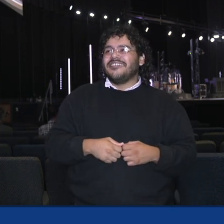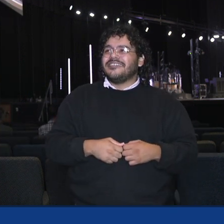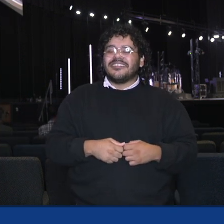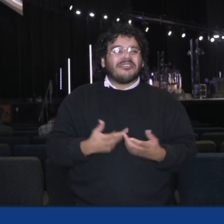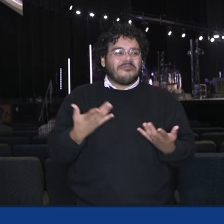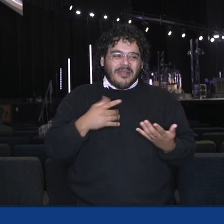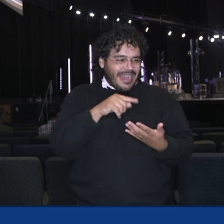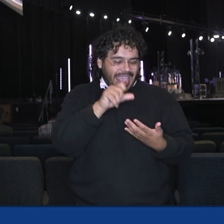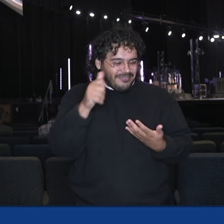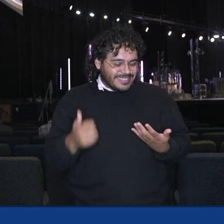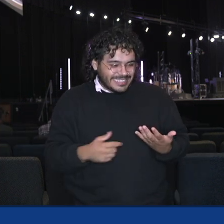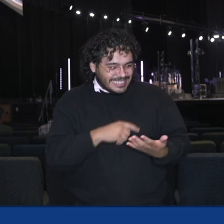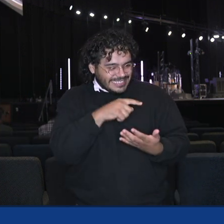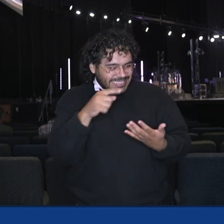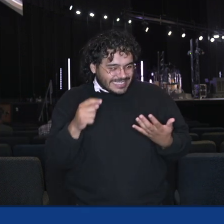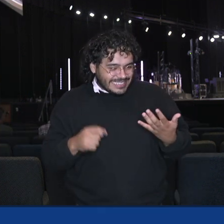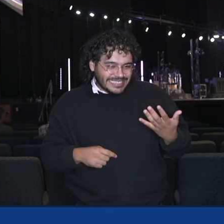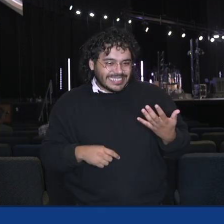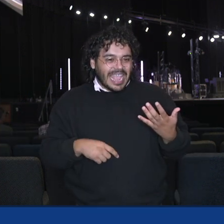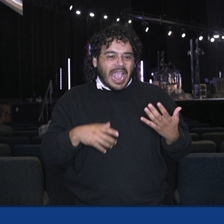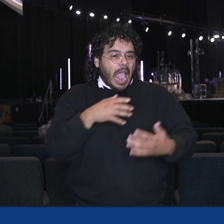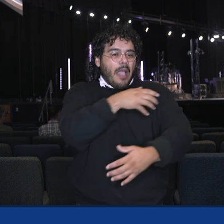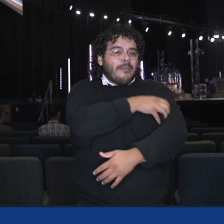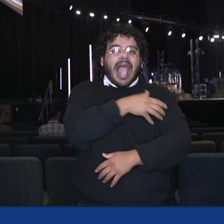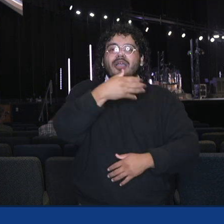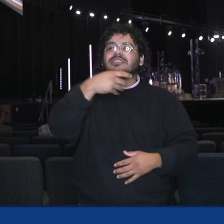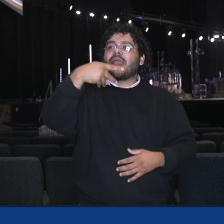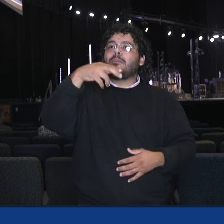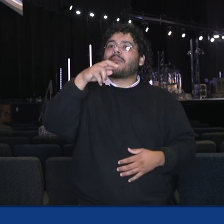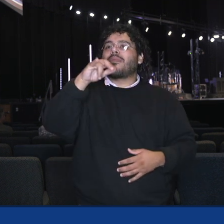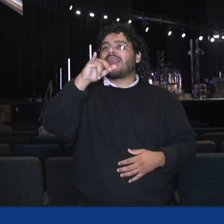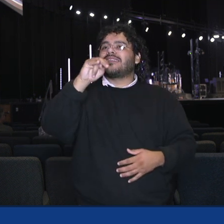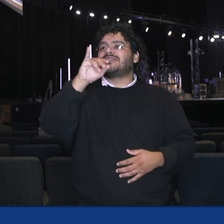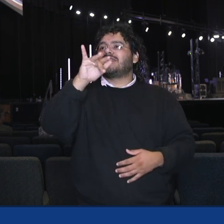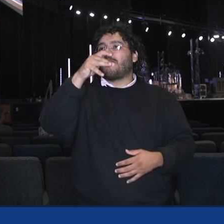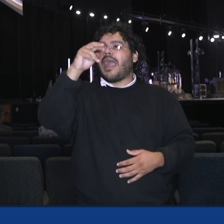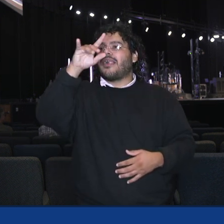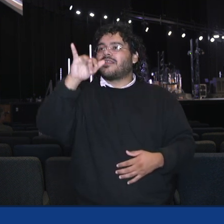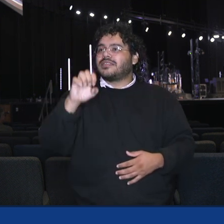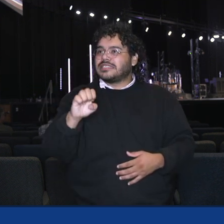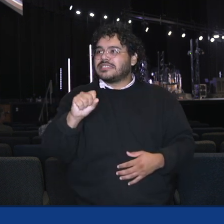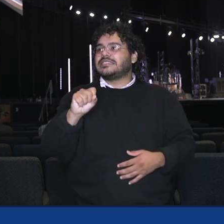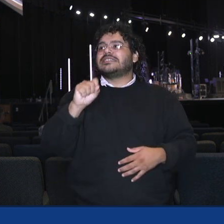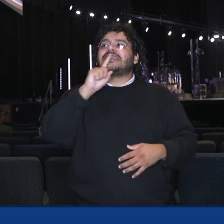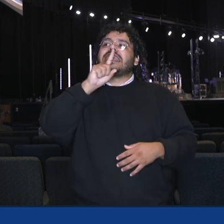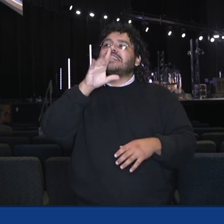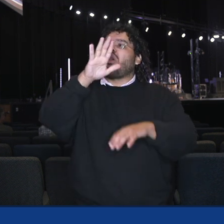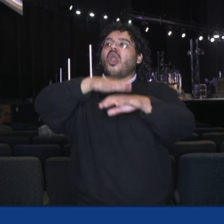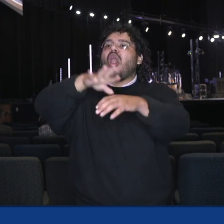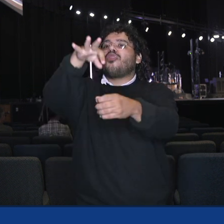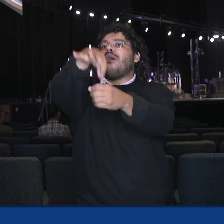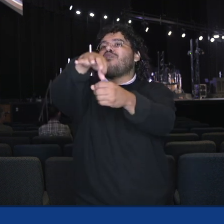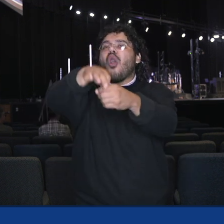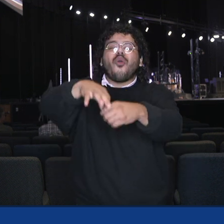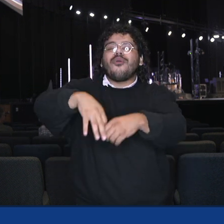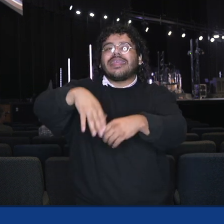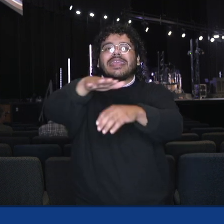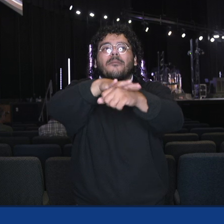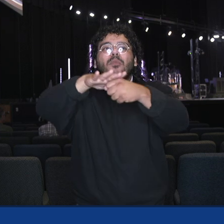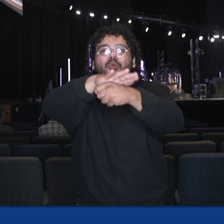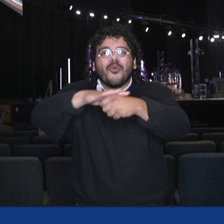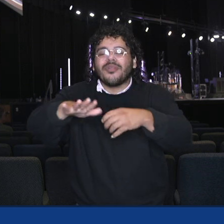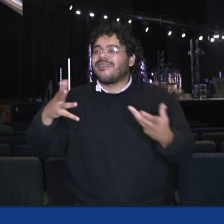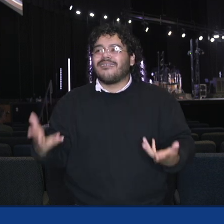What else? You're like powers and principalities around the voting booths. I don't know what y'all are doing, but my point is